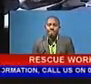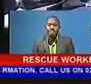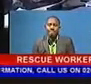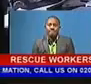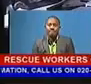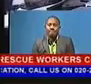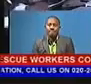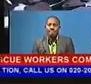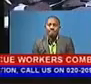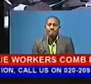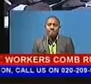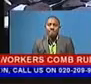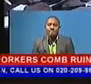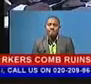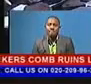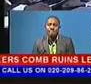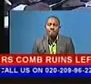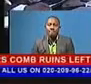For point of